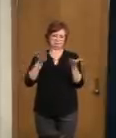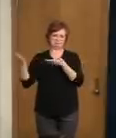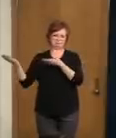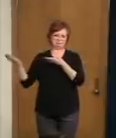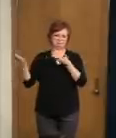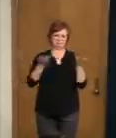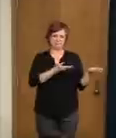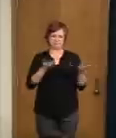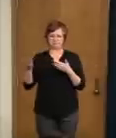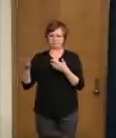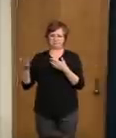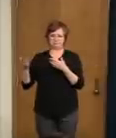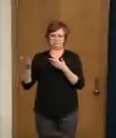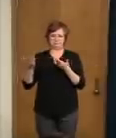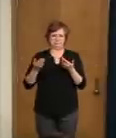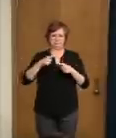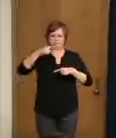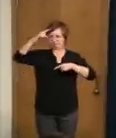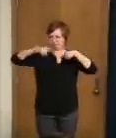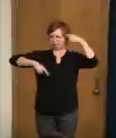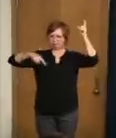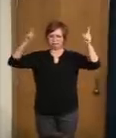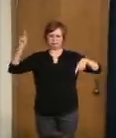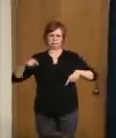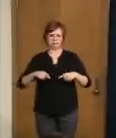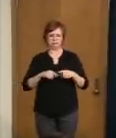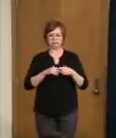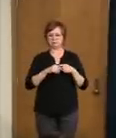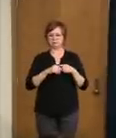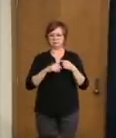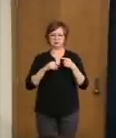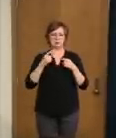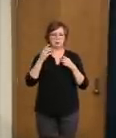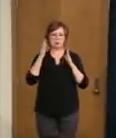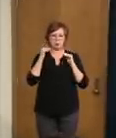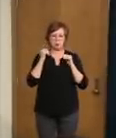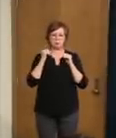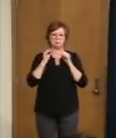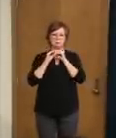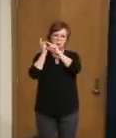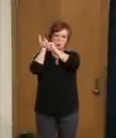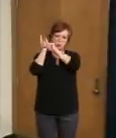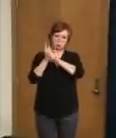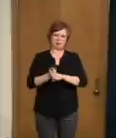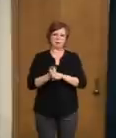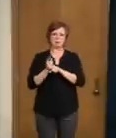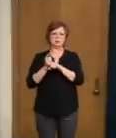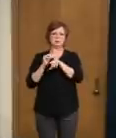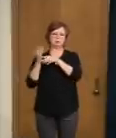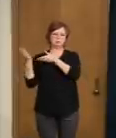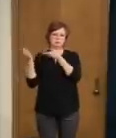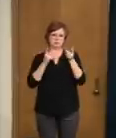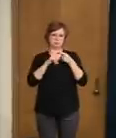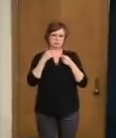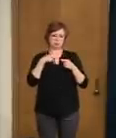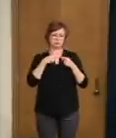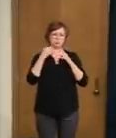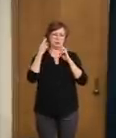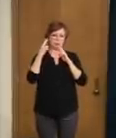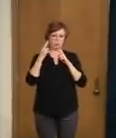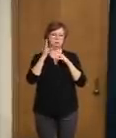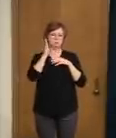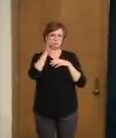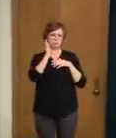this resolve in the coming weeks as more is known about our supply chain for the COVID-19